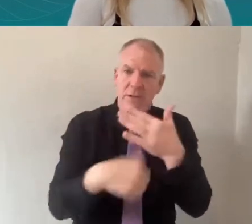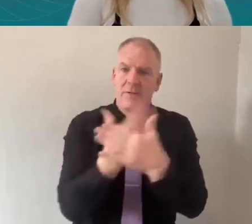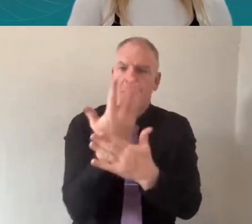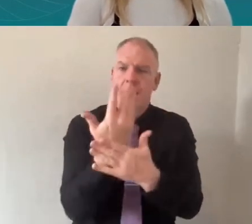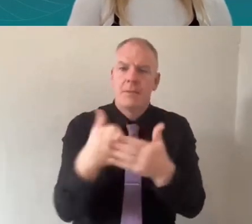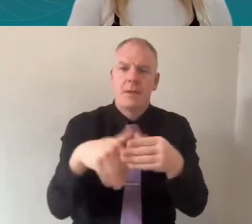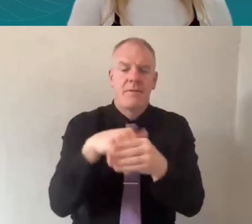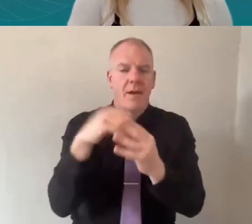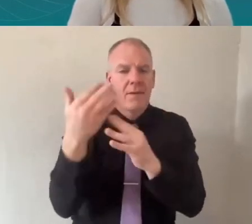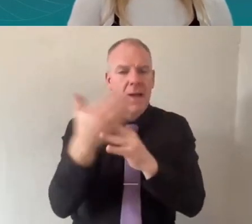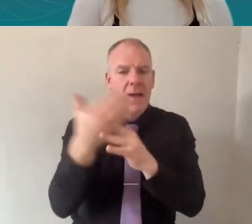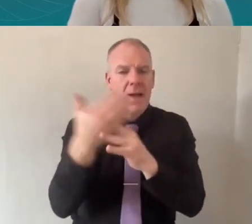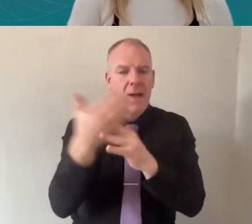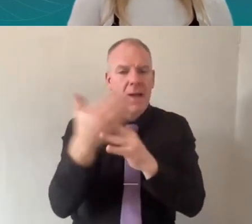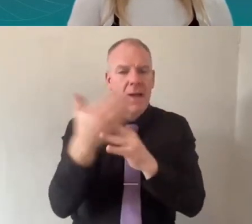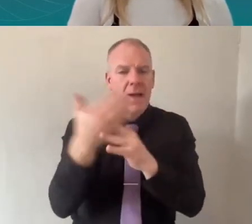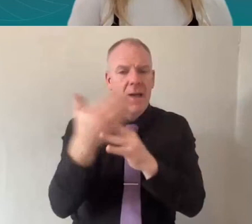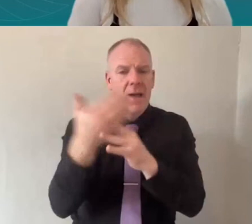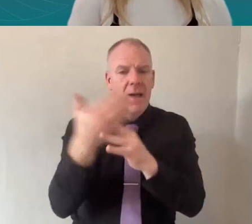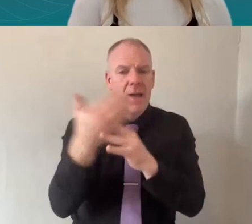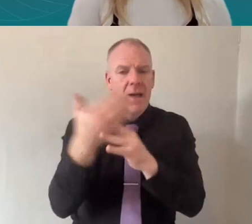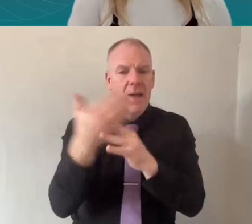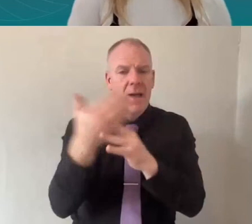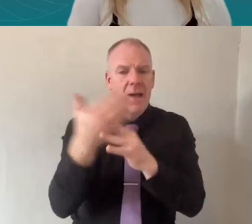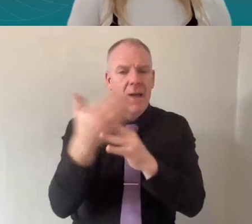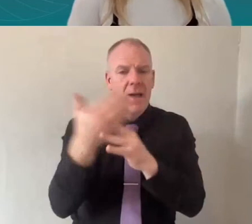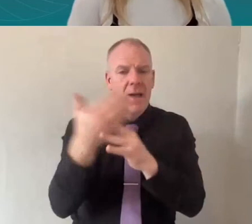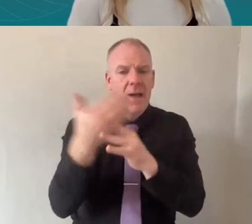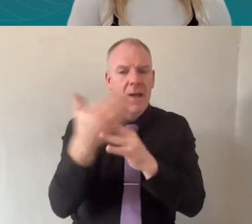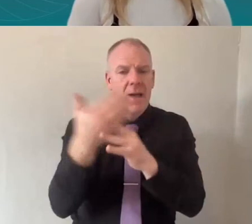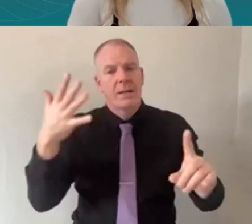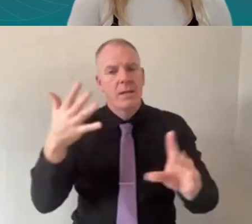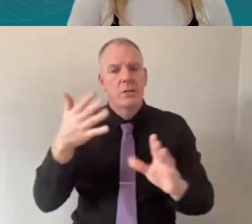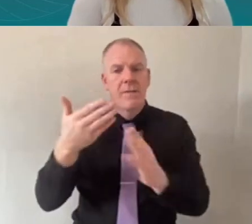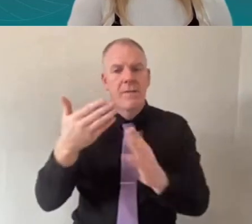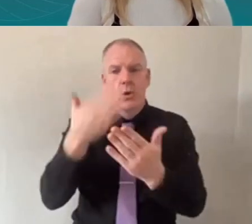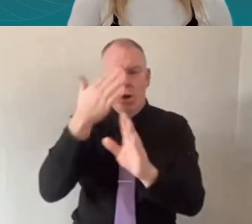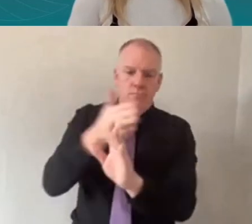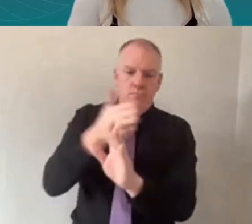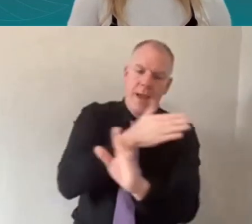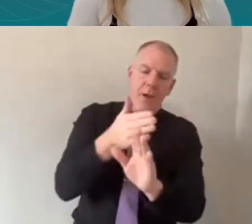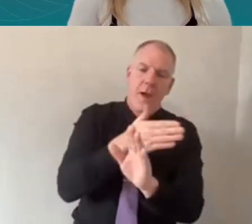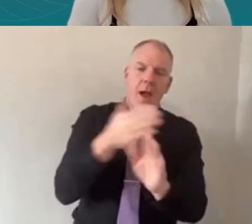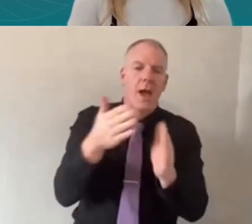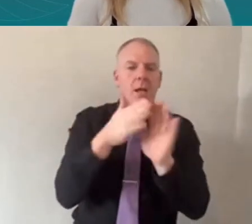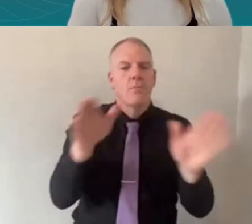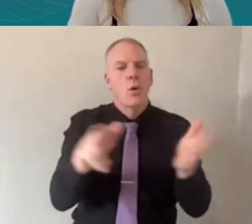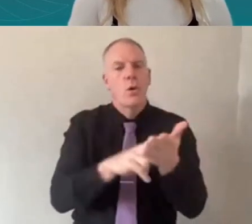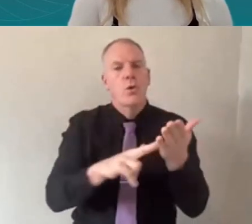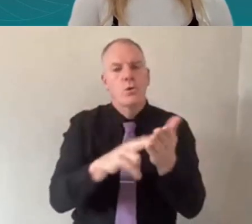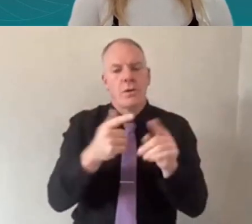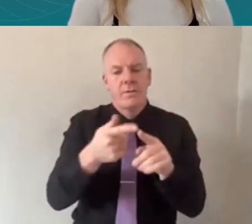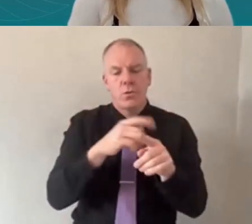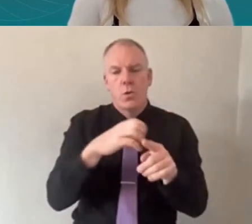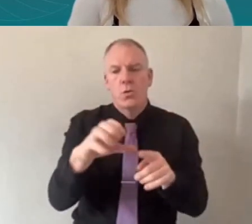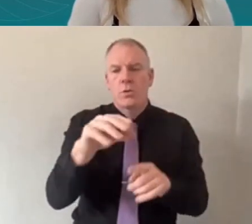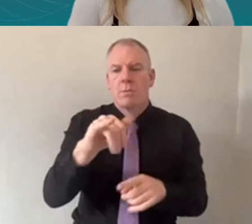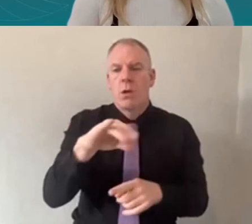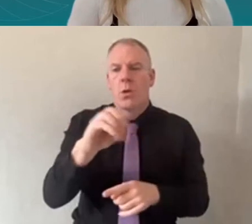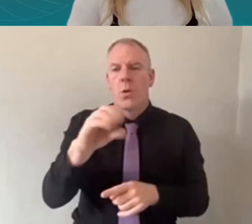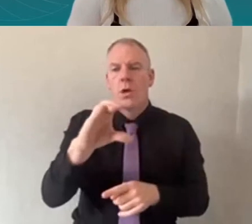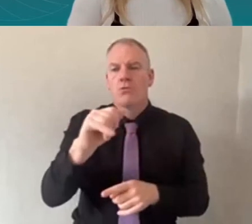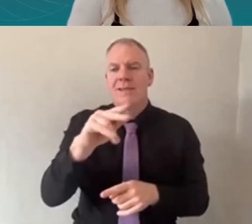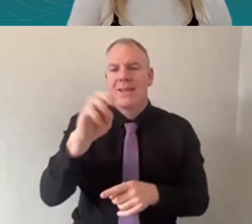as access, transfer and progression, recognition of prior learning, and the wider use of micro-credentials within the national framework of